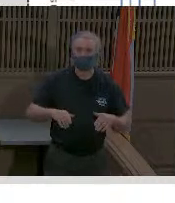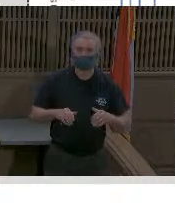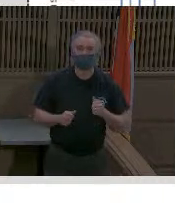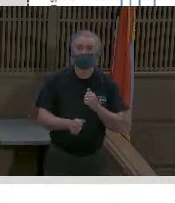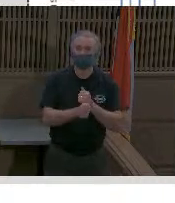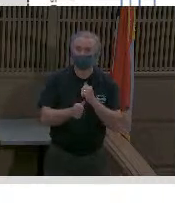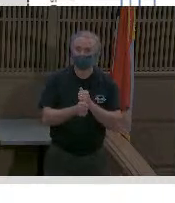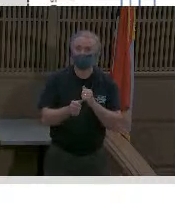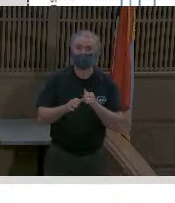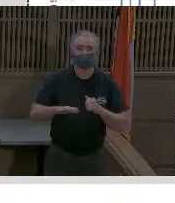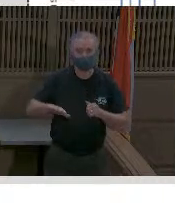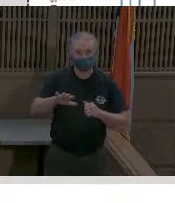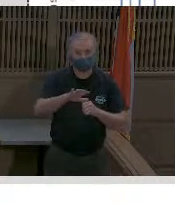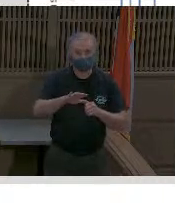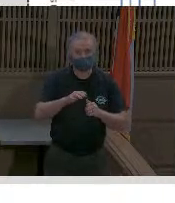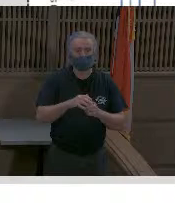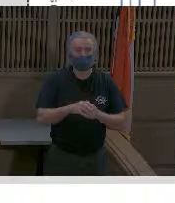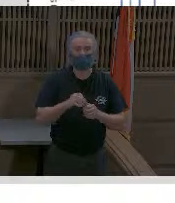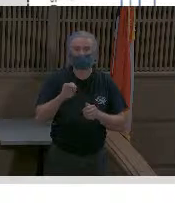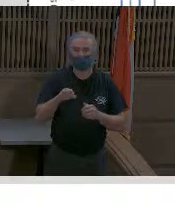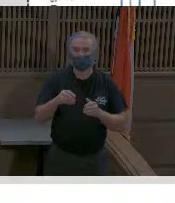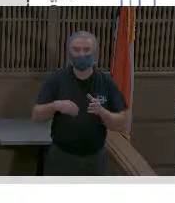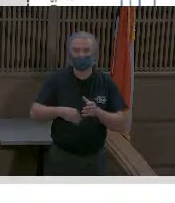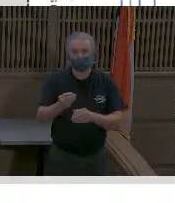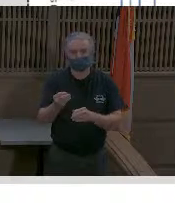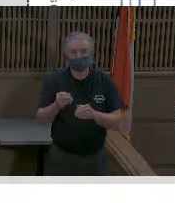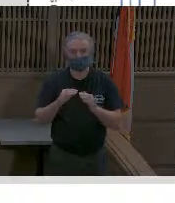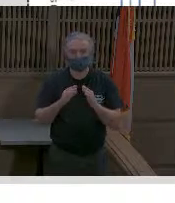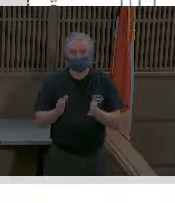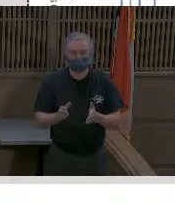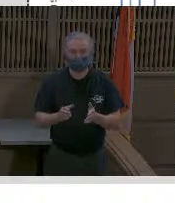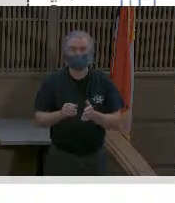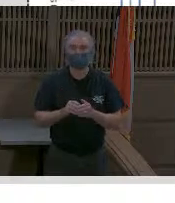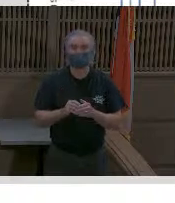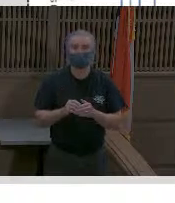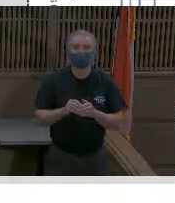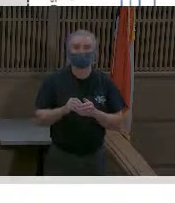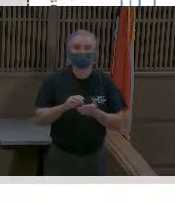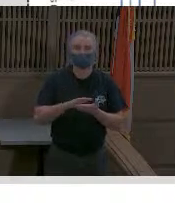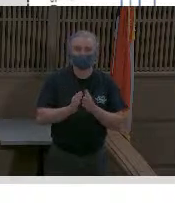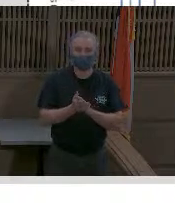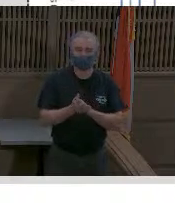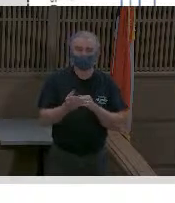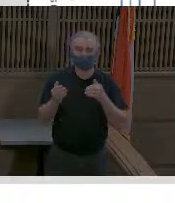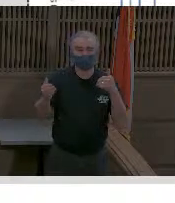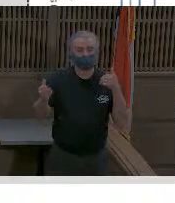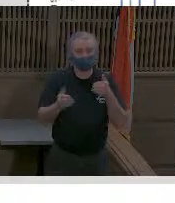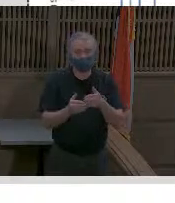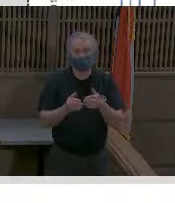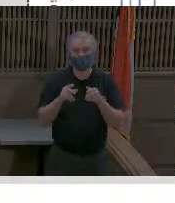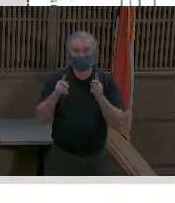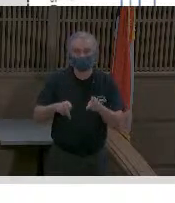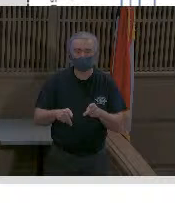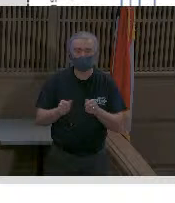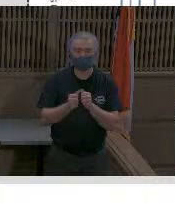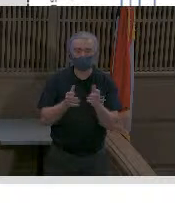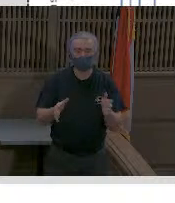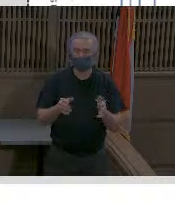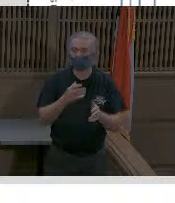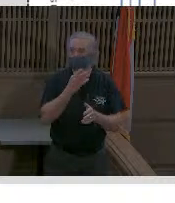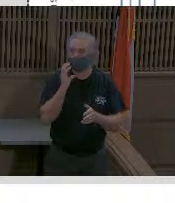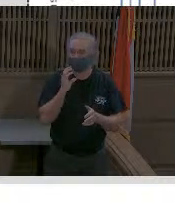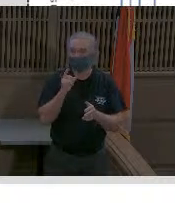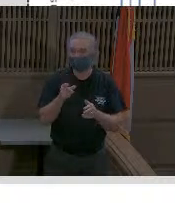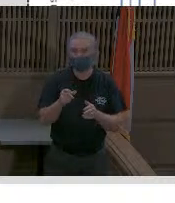go away from your home and if you get within 6 feet of other people without wearing a mask, you're in danger